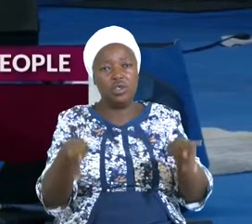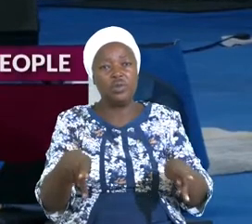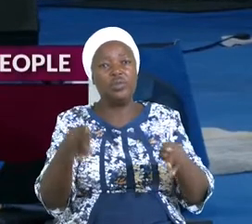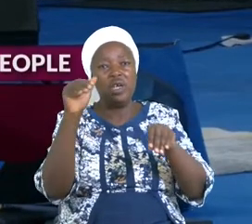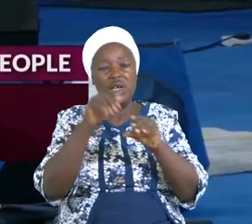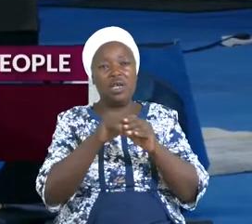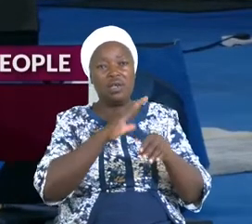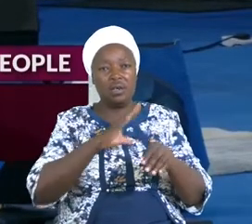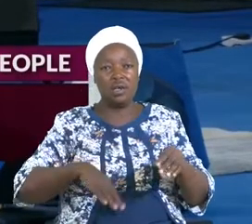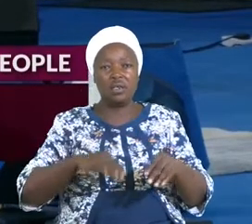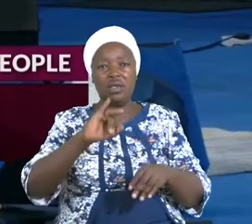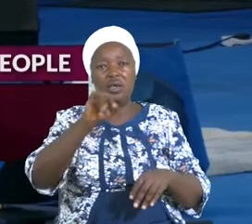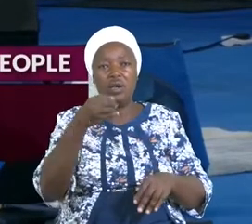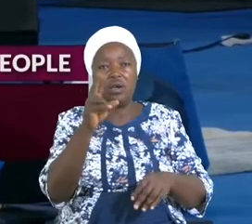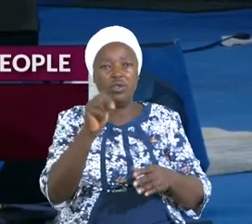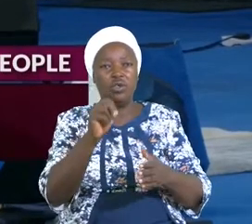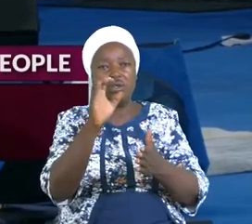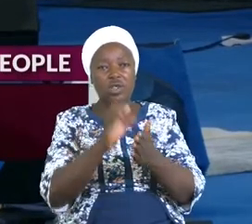1 verse 12.